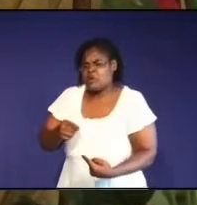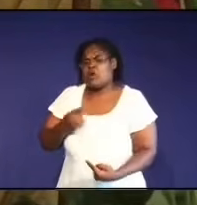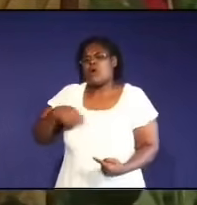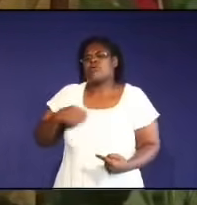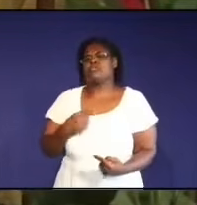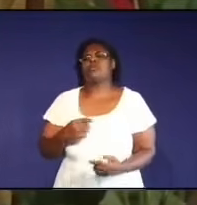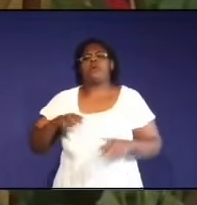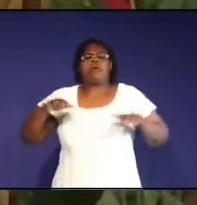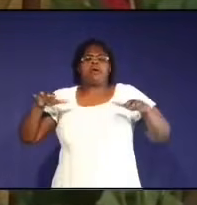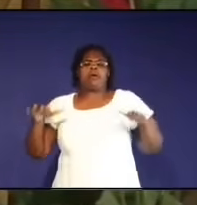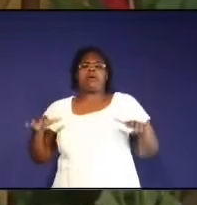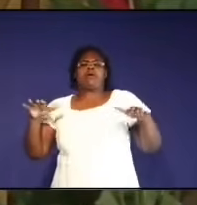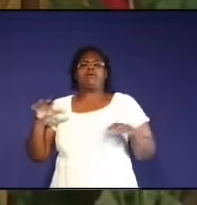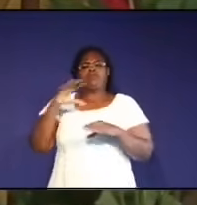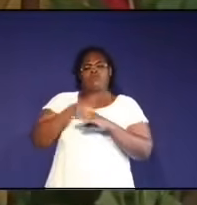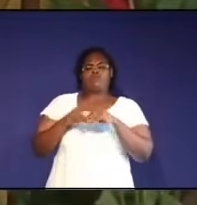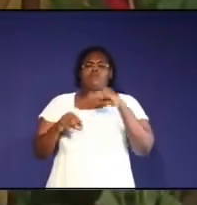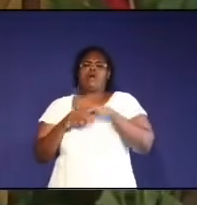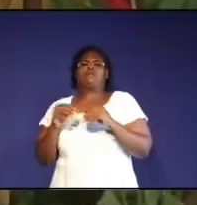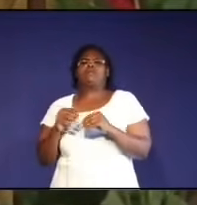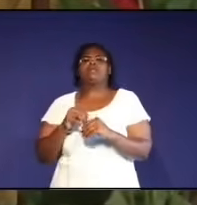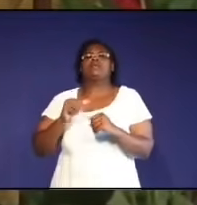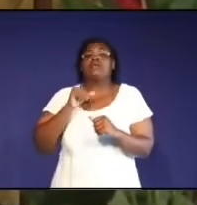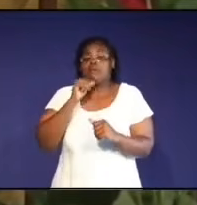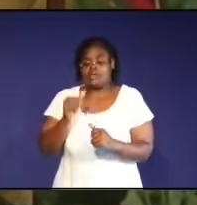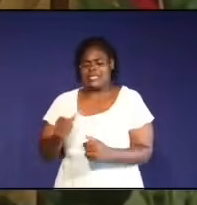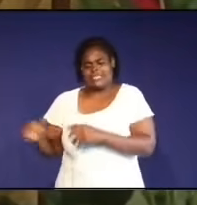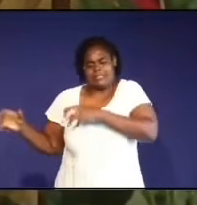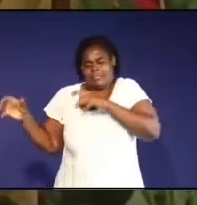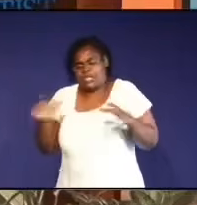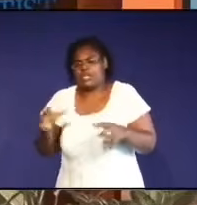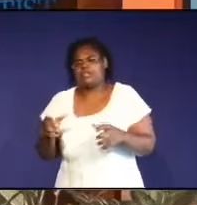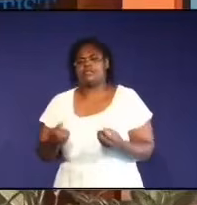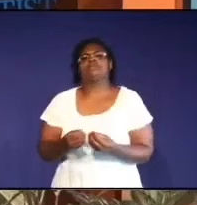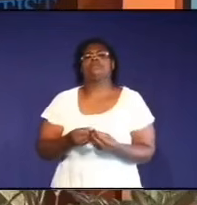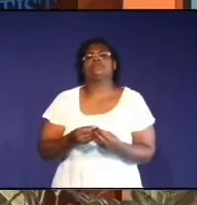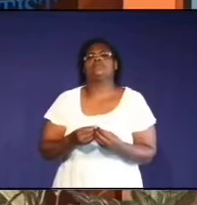too settled, too sedate. He's got to shake us up,